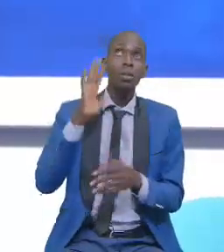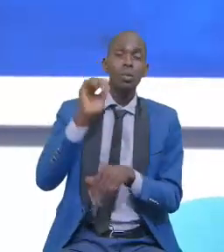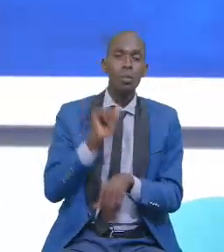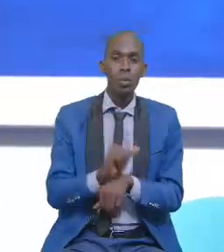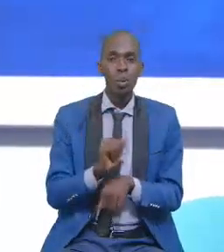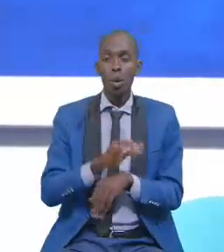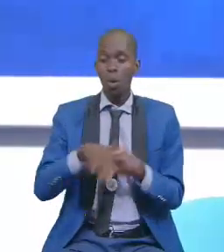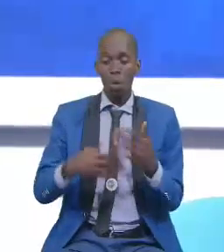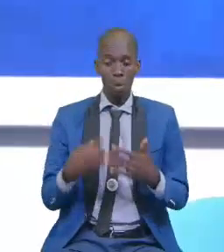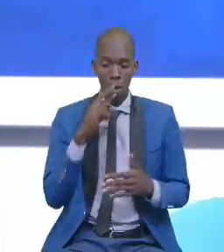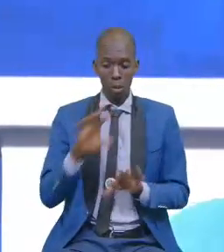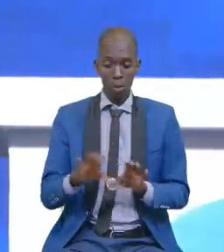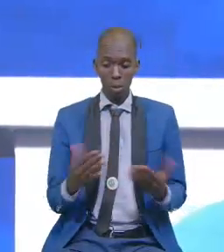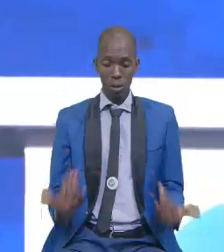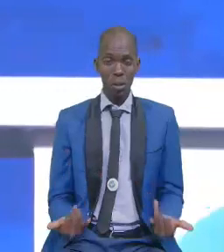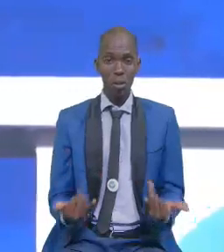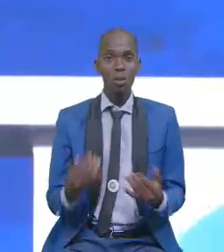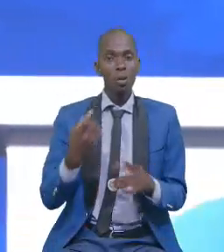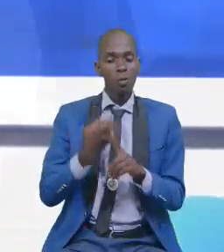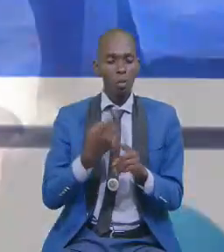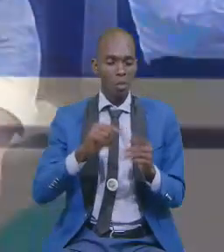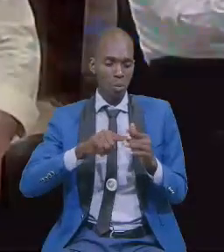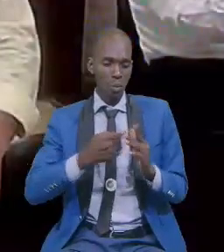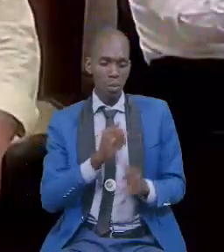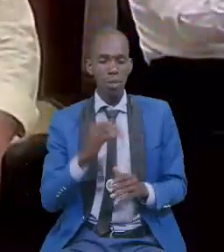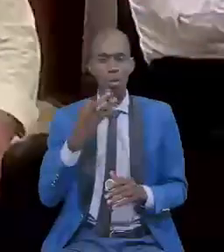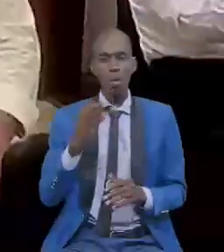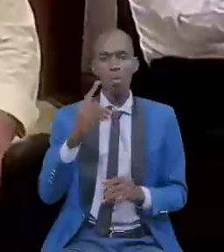here tonight from the beginning of the world.